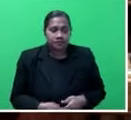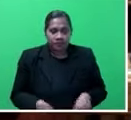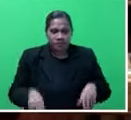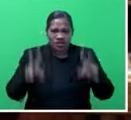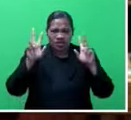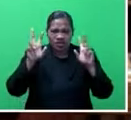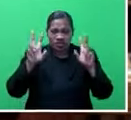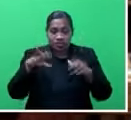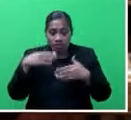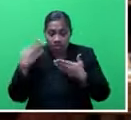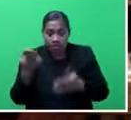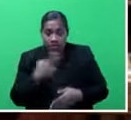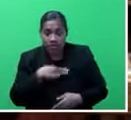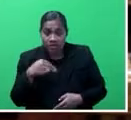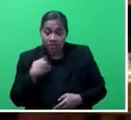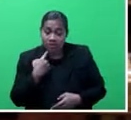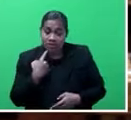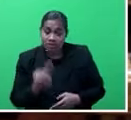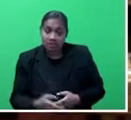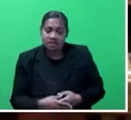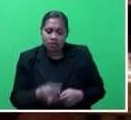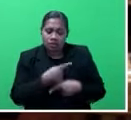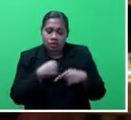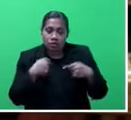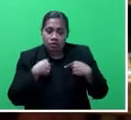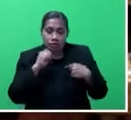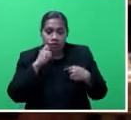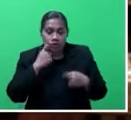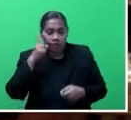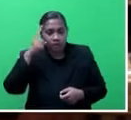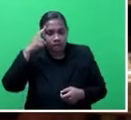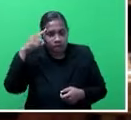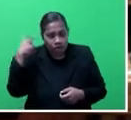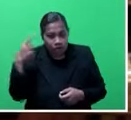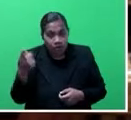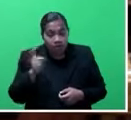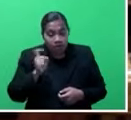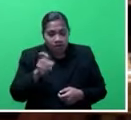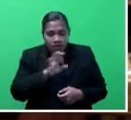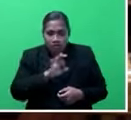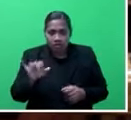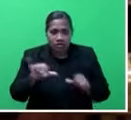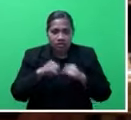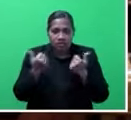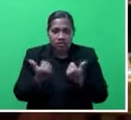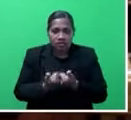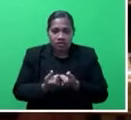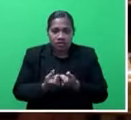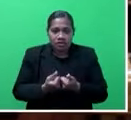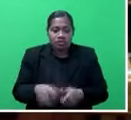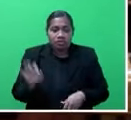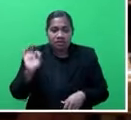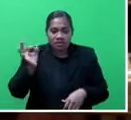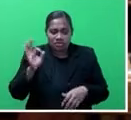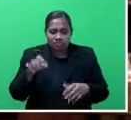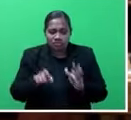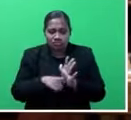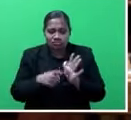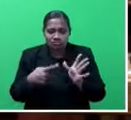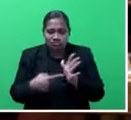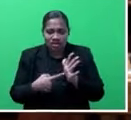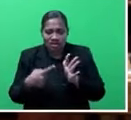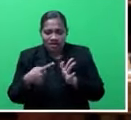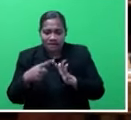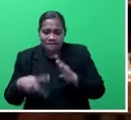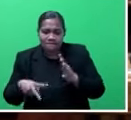said, "We will be a fool if we do not agree to the zero-rated VAT. We would be a